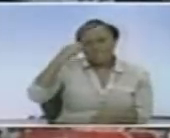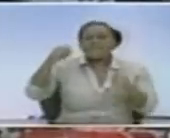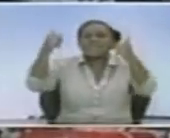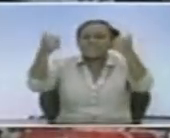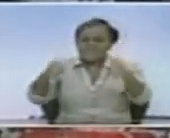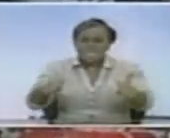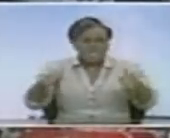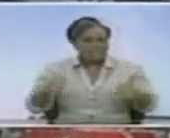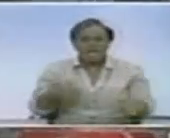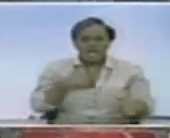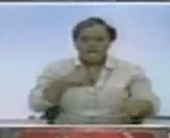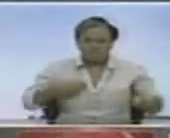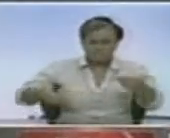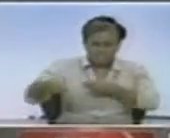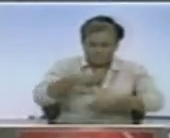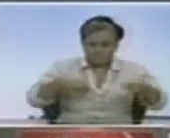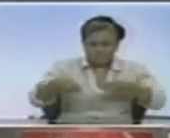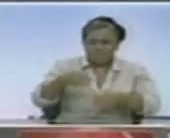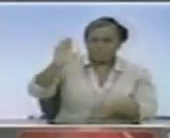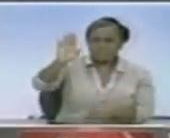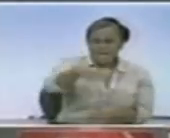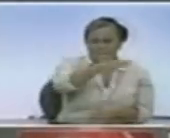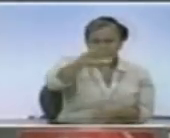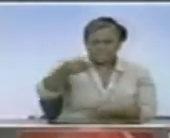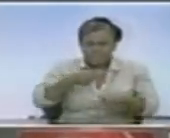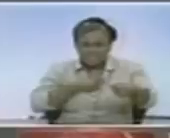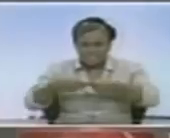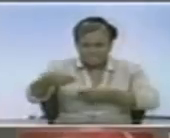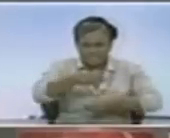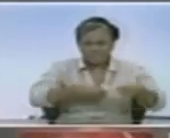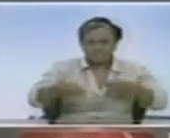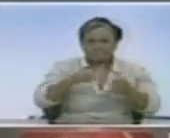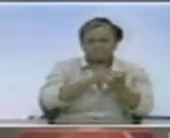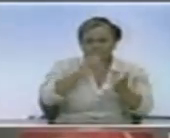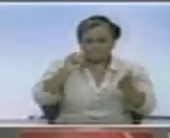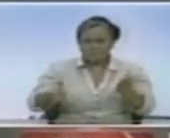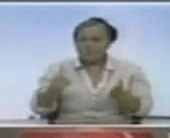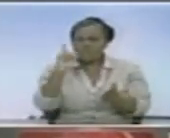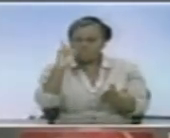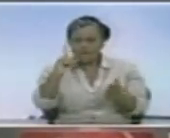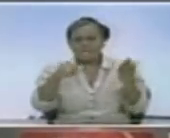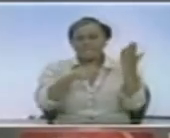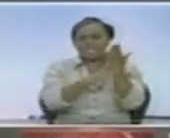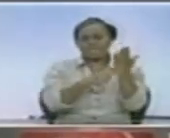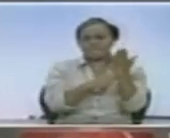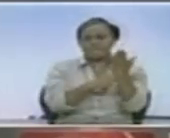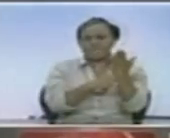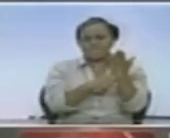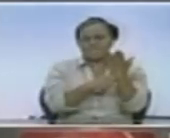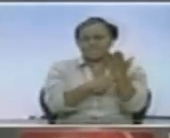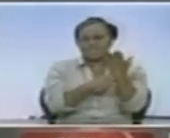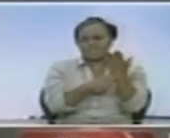never heard a debate in the House discussing about removal of one man because he was of a